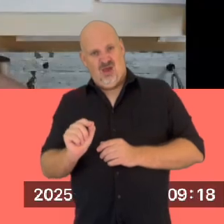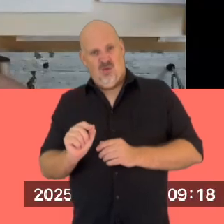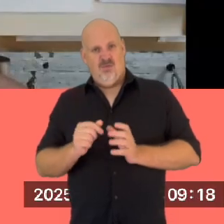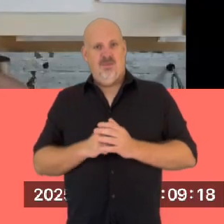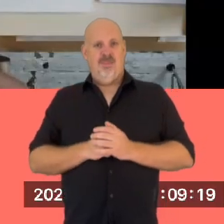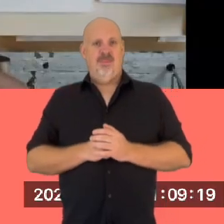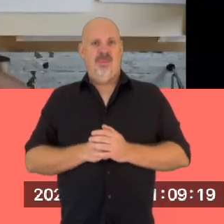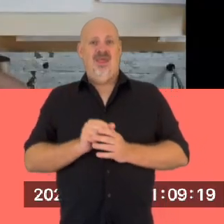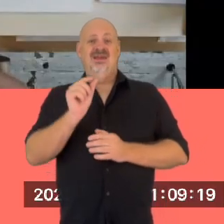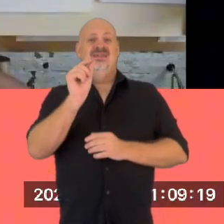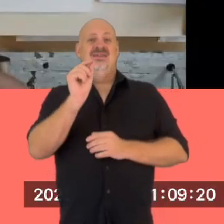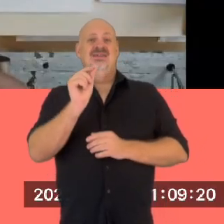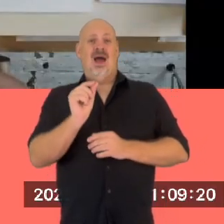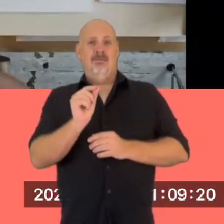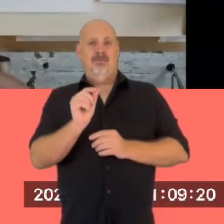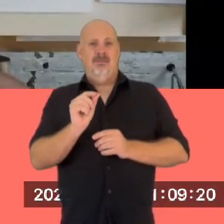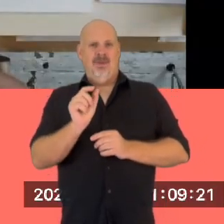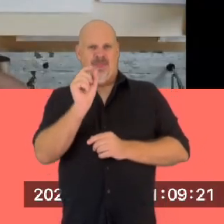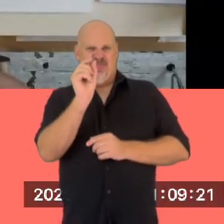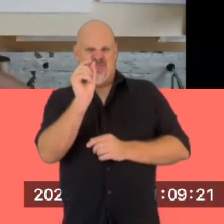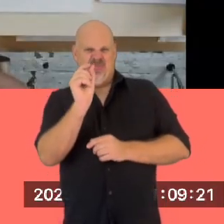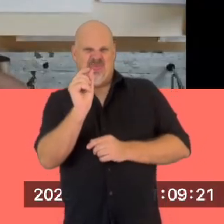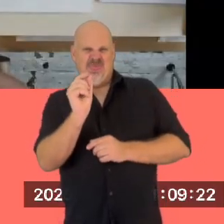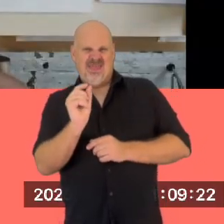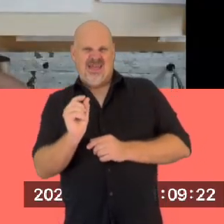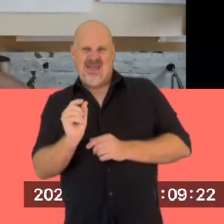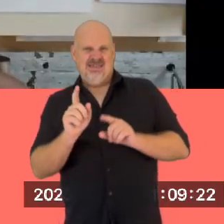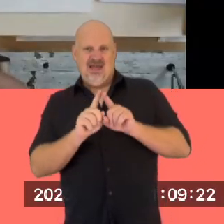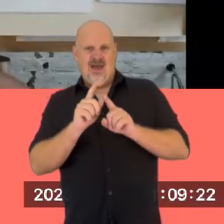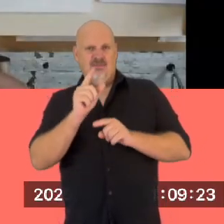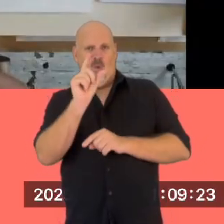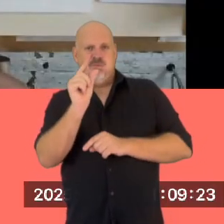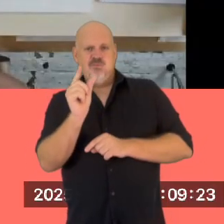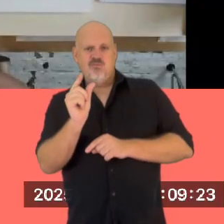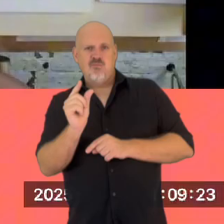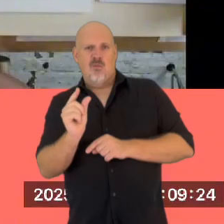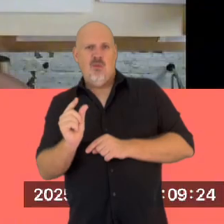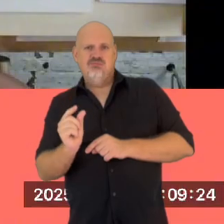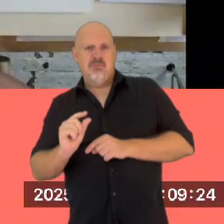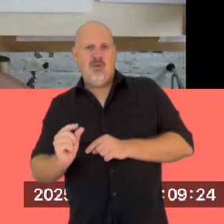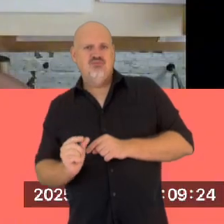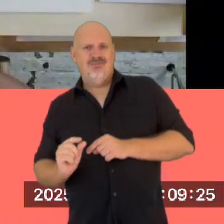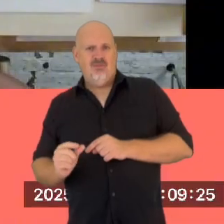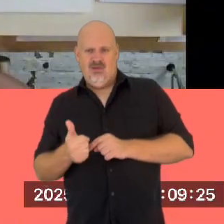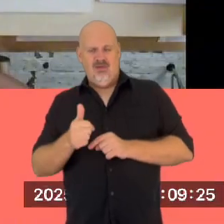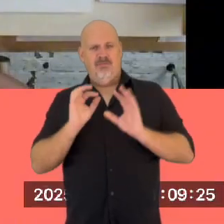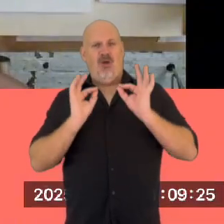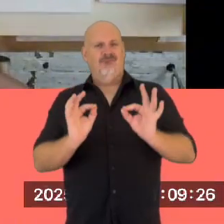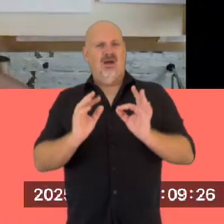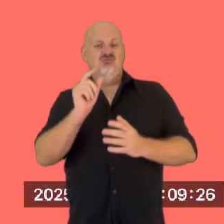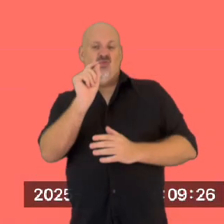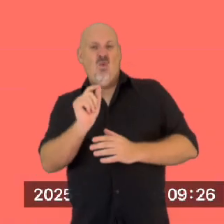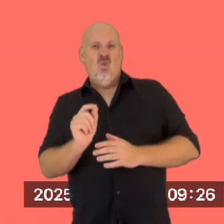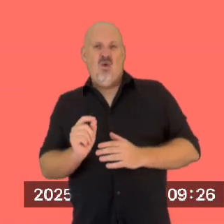and draw it down. And the stems are never the same thickness. They go thinner, they go a little bit fatter. So which is great